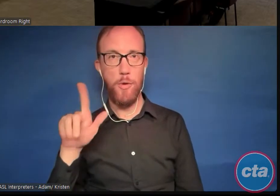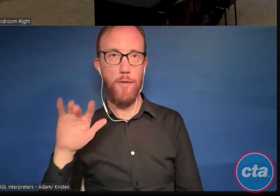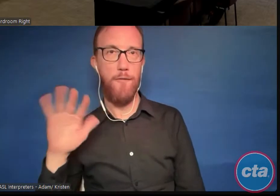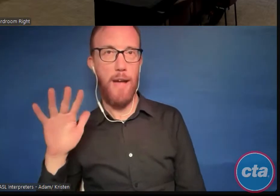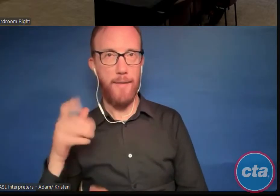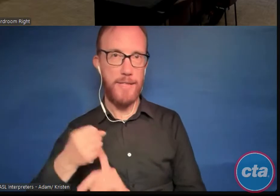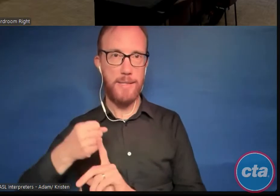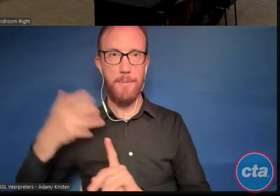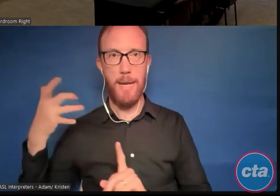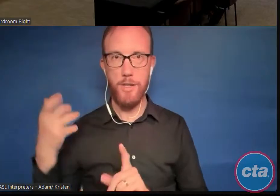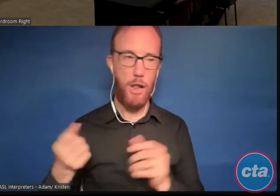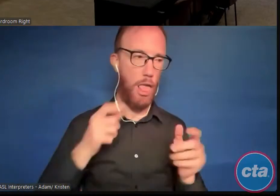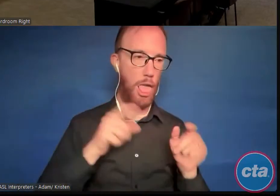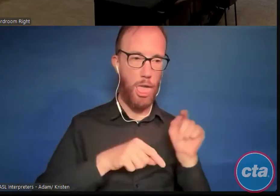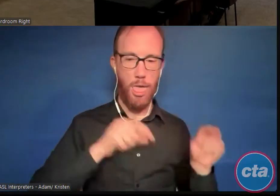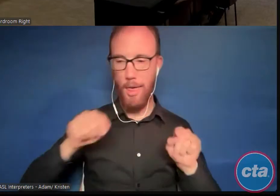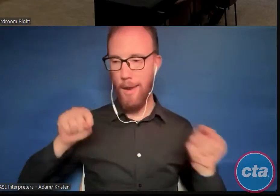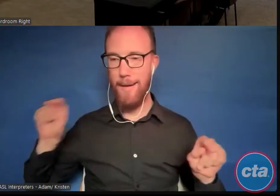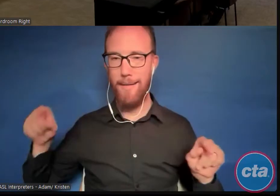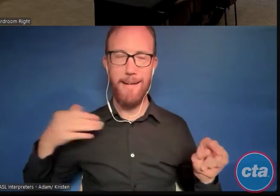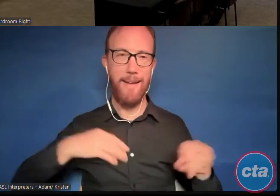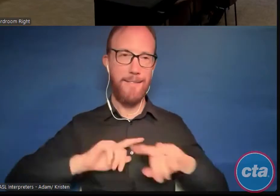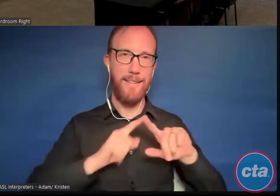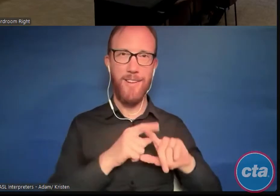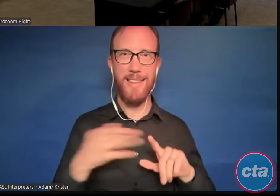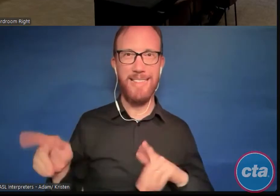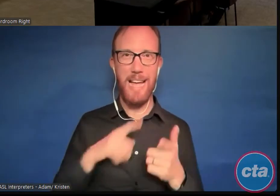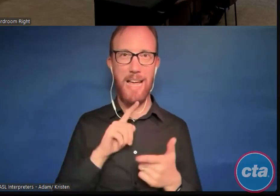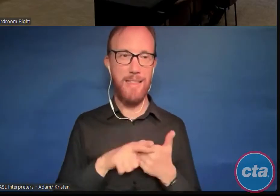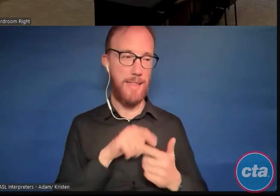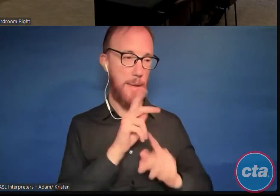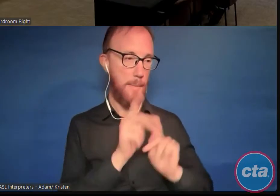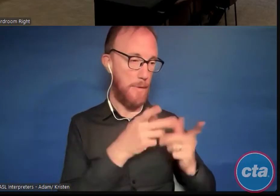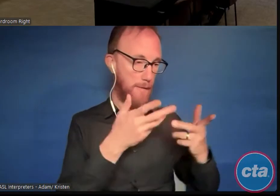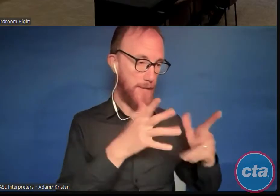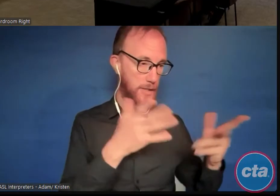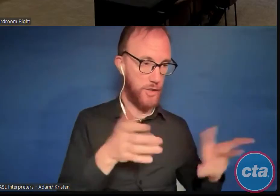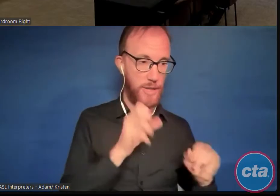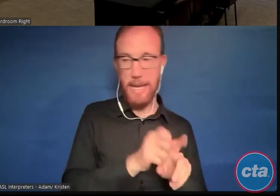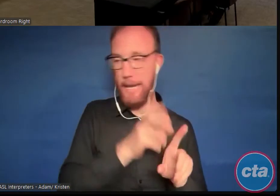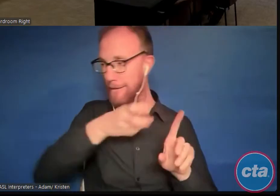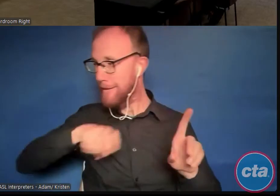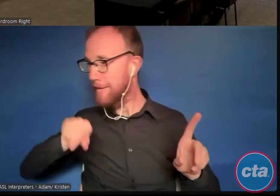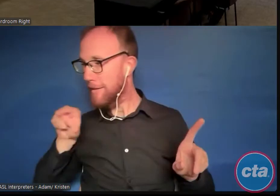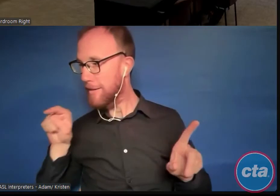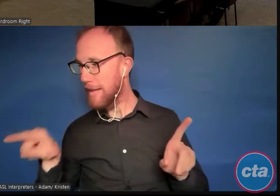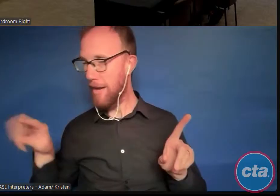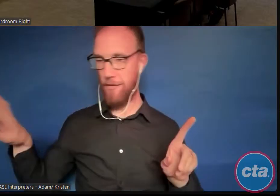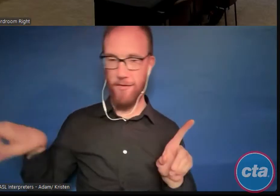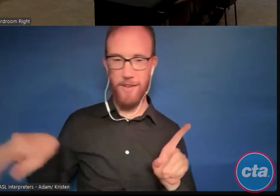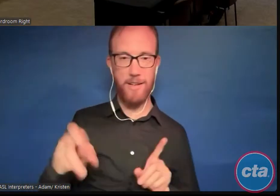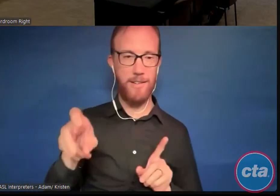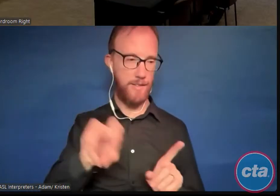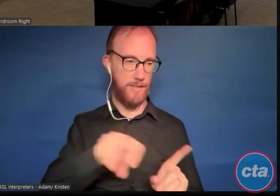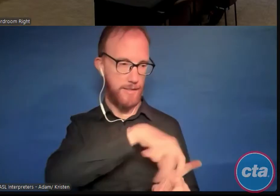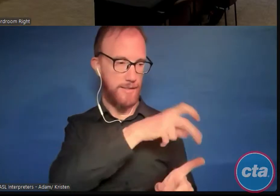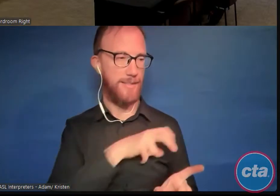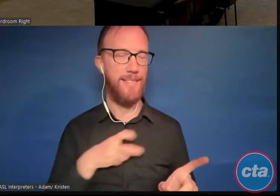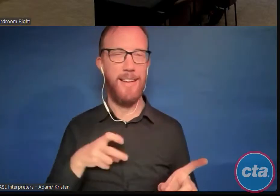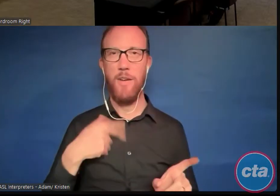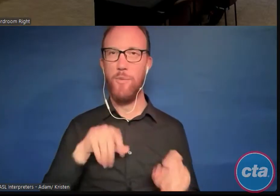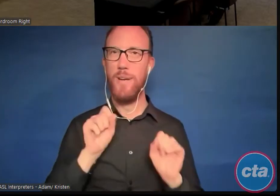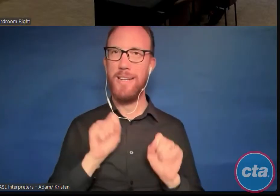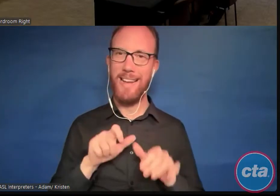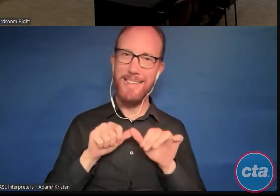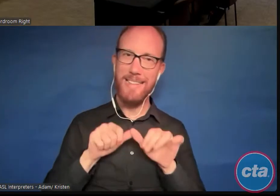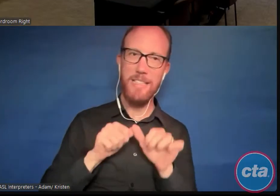things, those multi-billion. Well, these folks now can all of a sudden roll into that work, right? We've created industry. Then you roll that into RLE now, and we can keep growing and